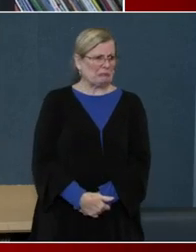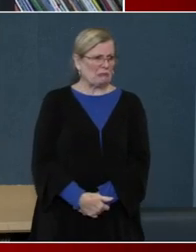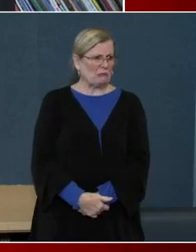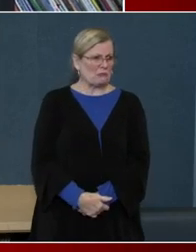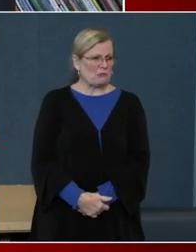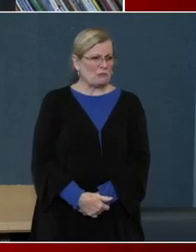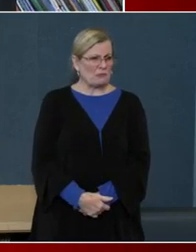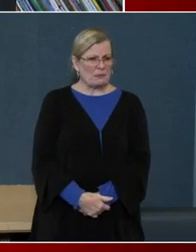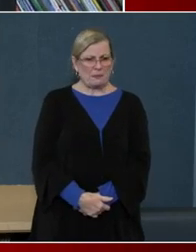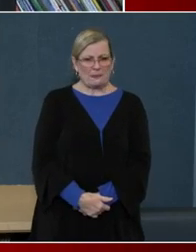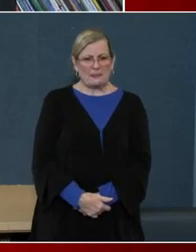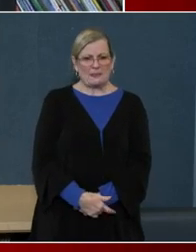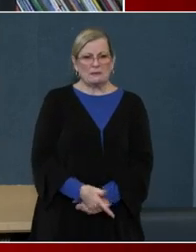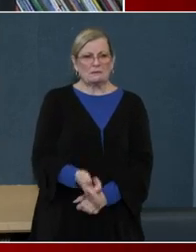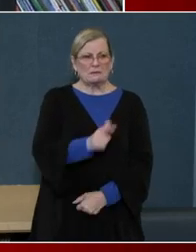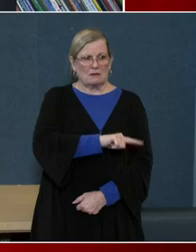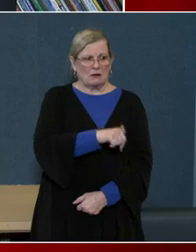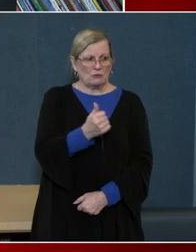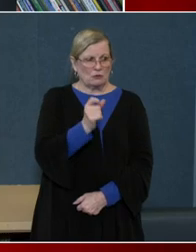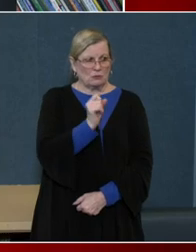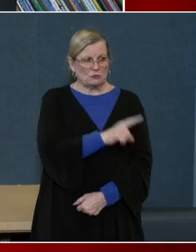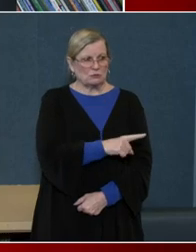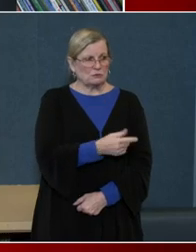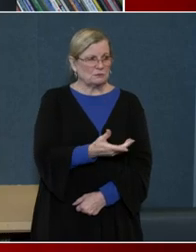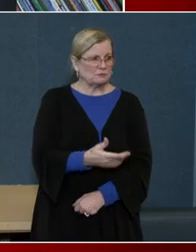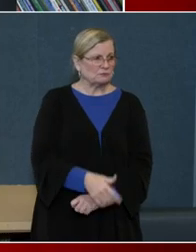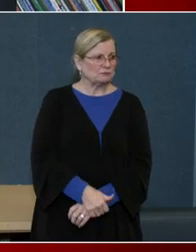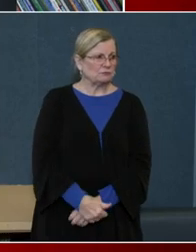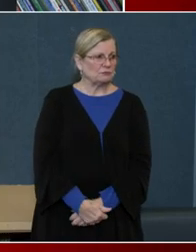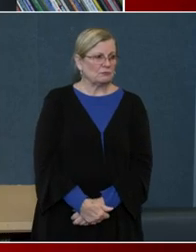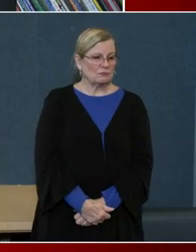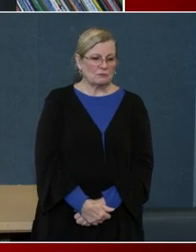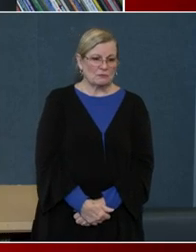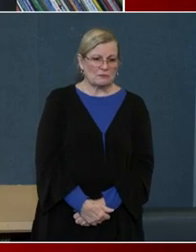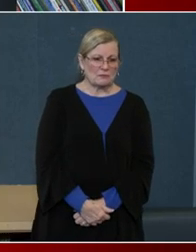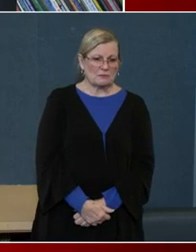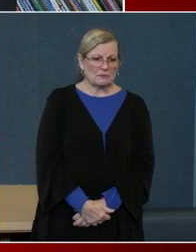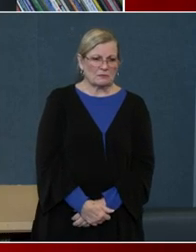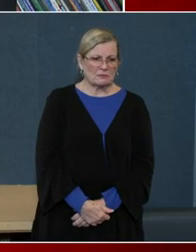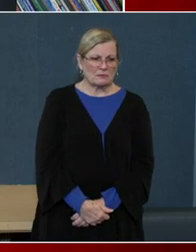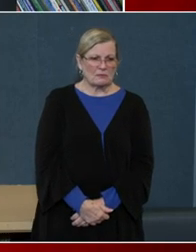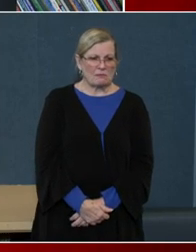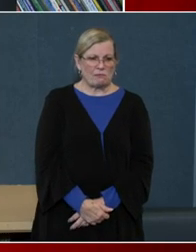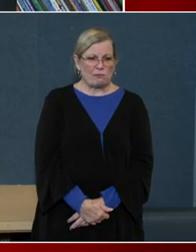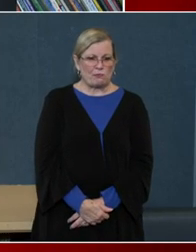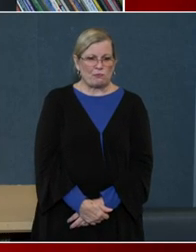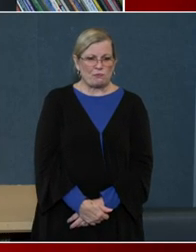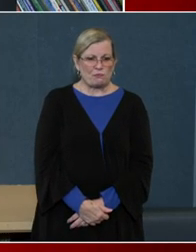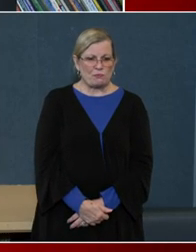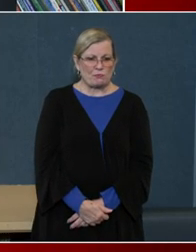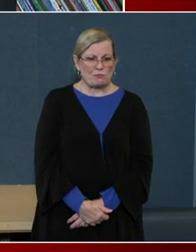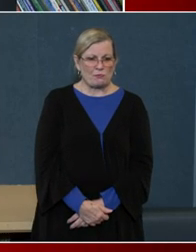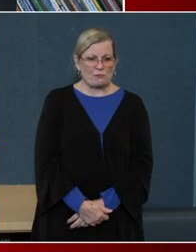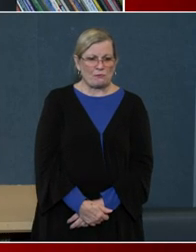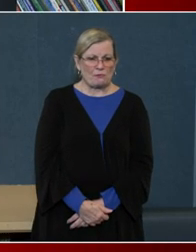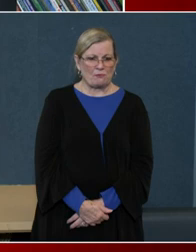Mr. Rice. You mentioned monuments. Do you have a particular position on the Lincoln statue in Lincoln Park?